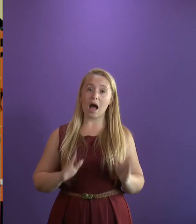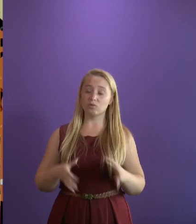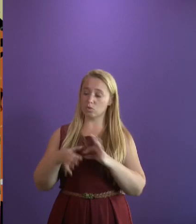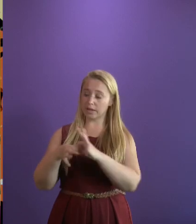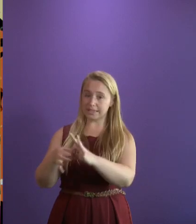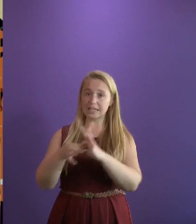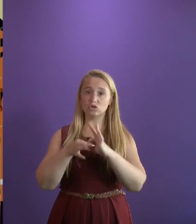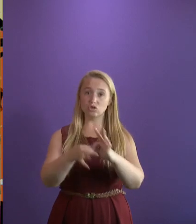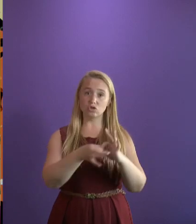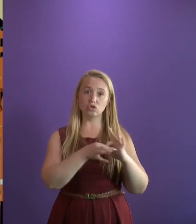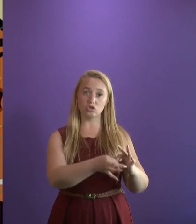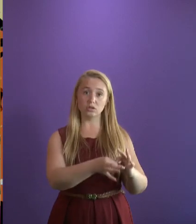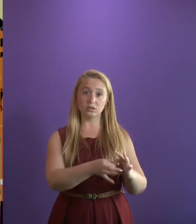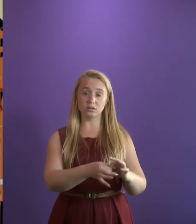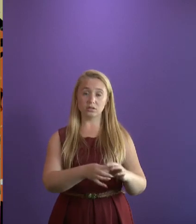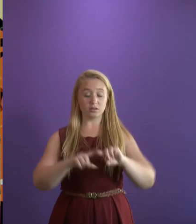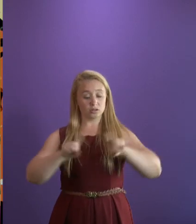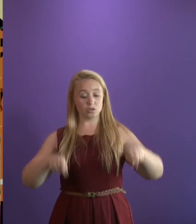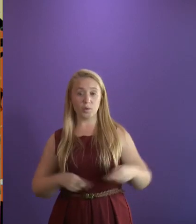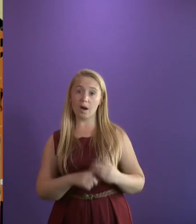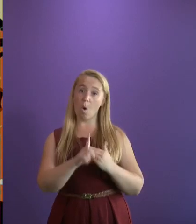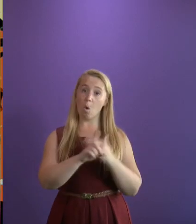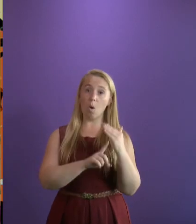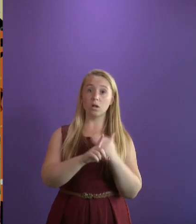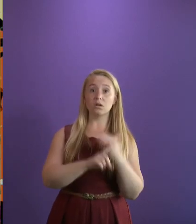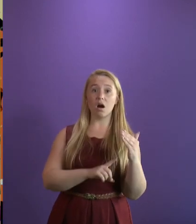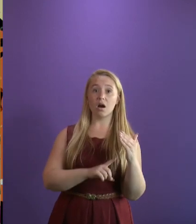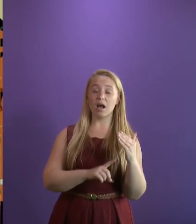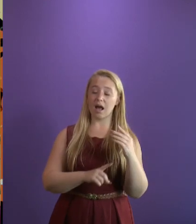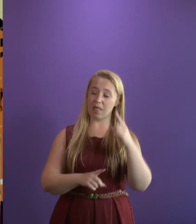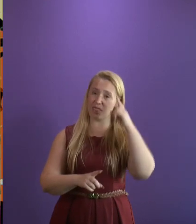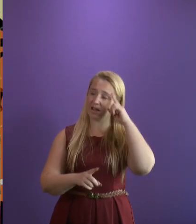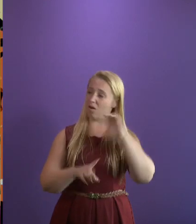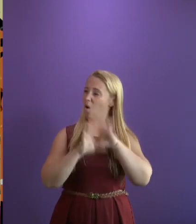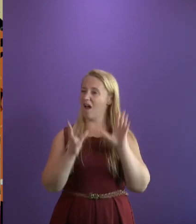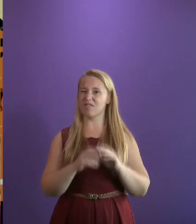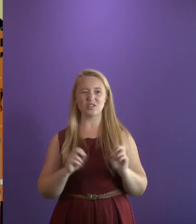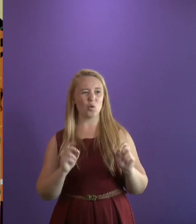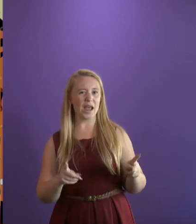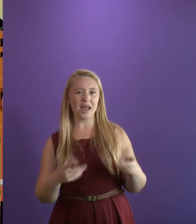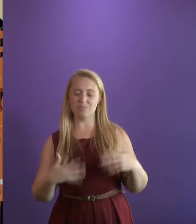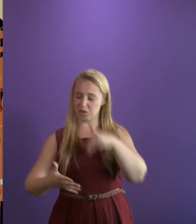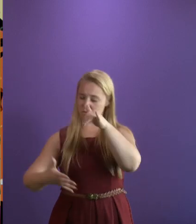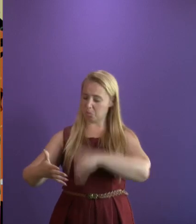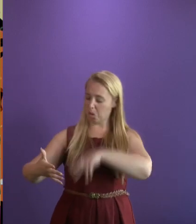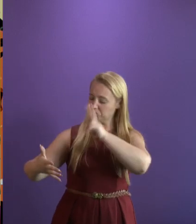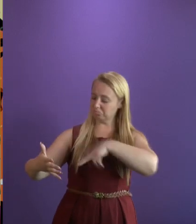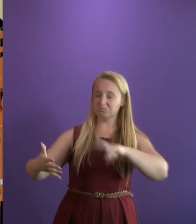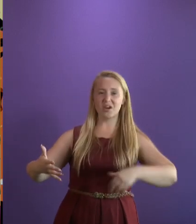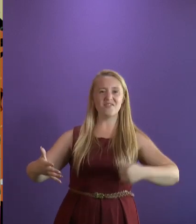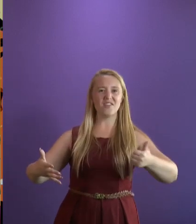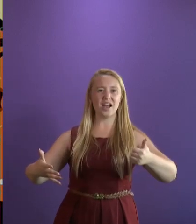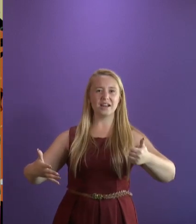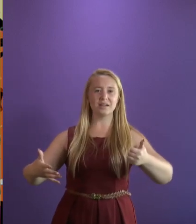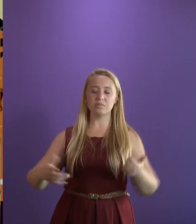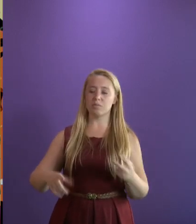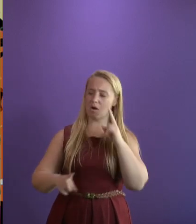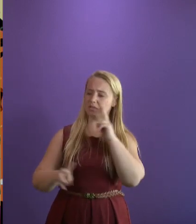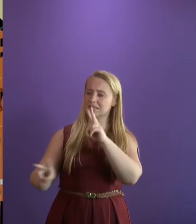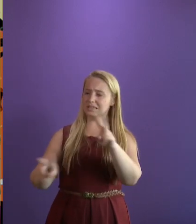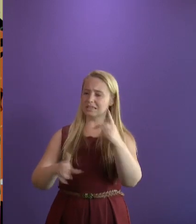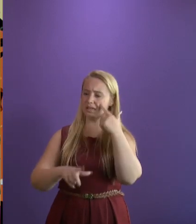we're older, we might think things are okay because we read some reports, but are we really listening? You know, if we're sitting on a bus full of young people